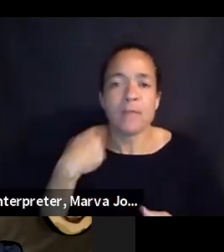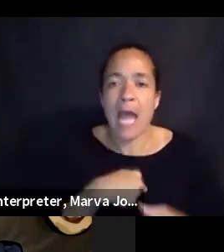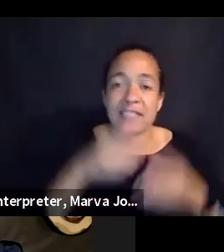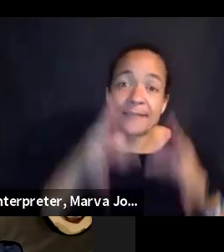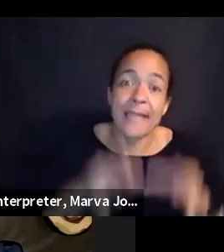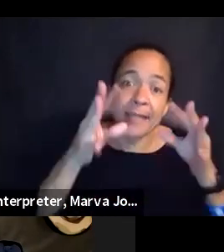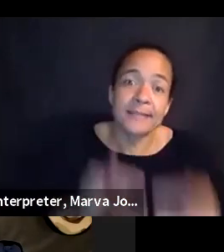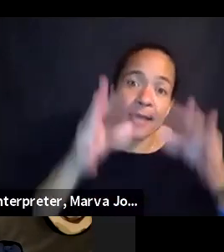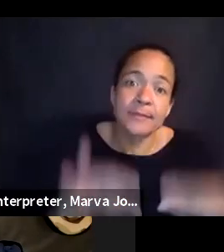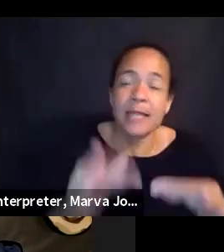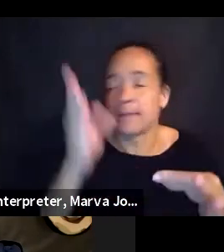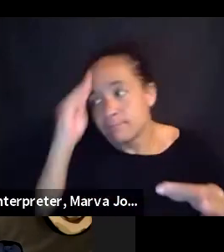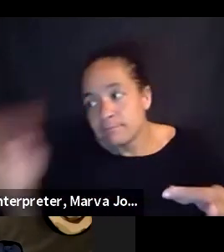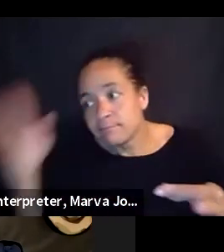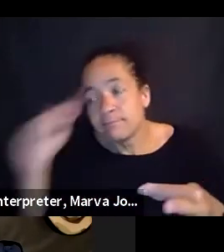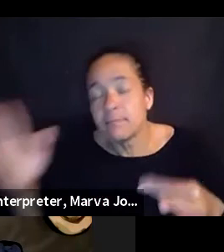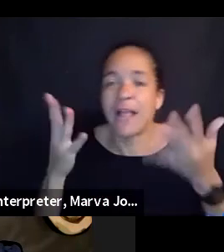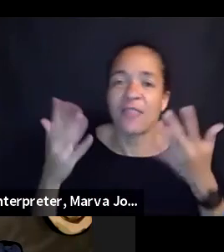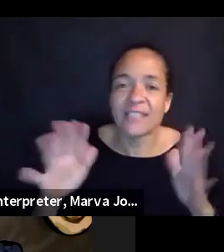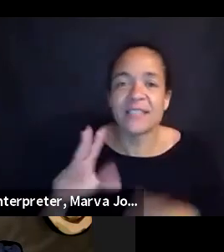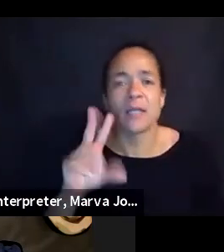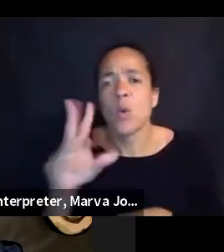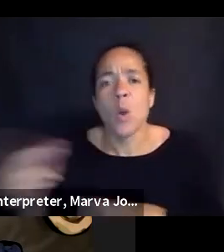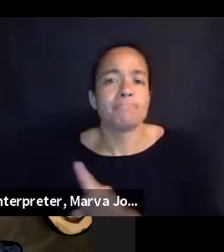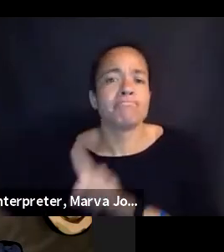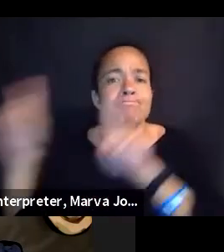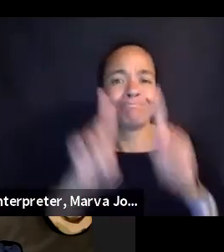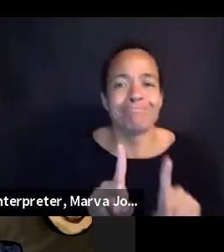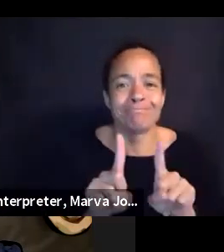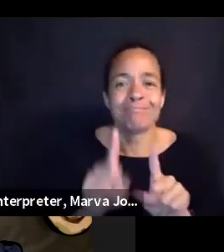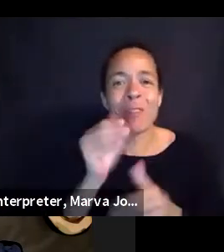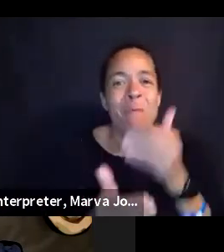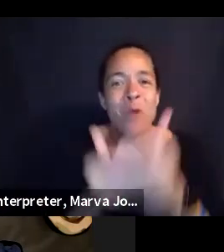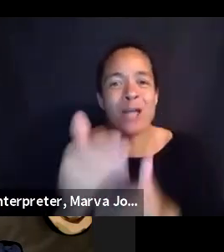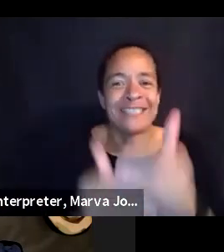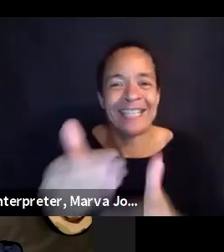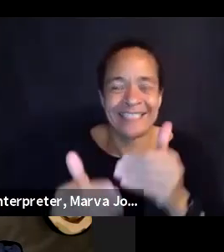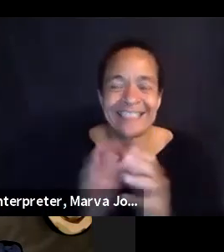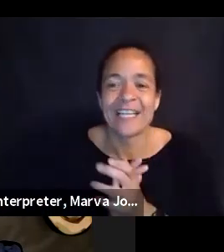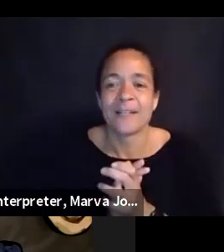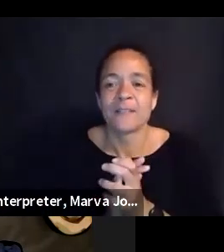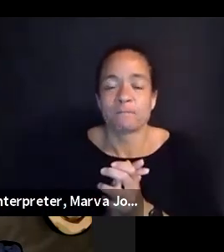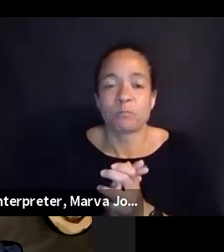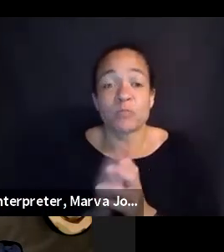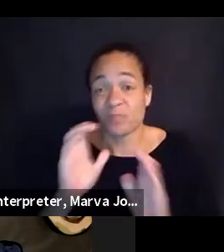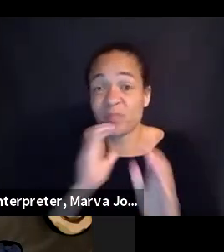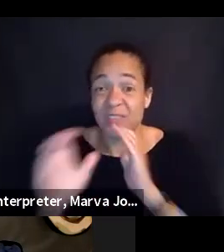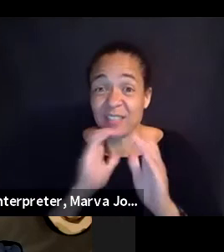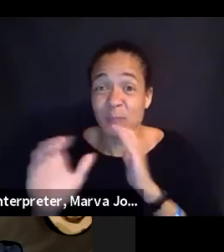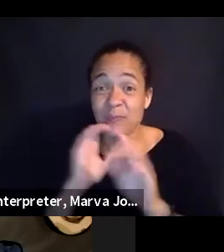know about it. It's us kind of taking them along the process with us. So from a communication standpoint, it taught me a lot of things